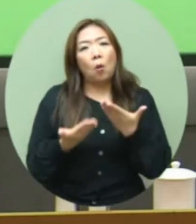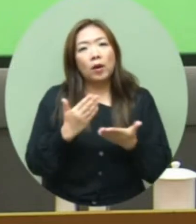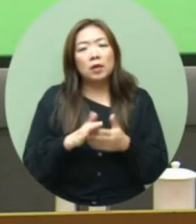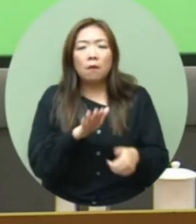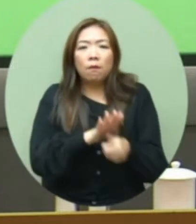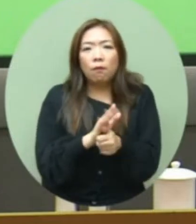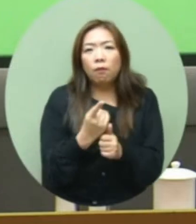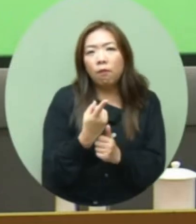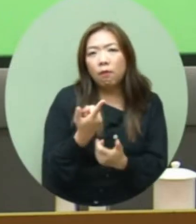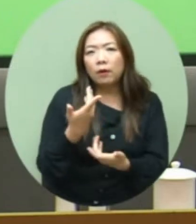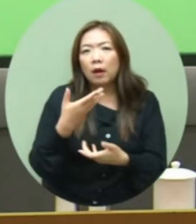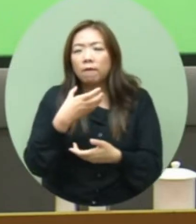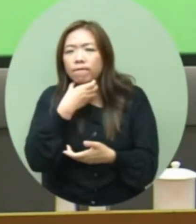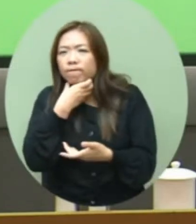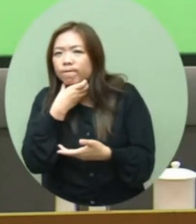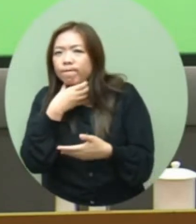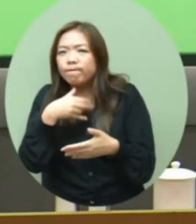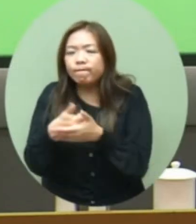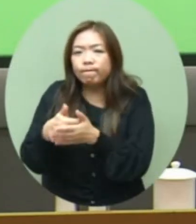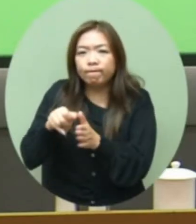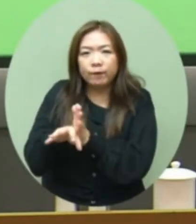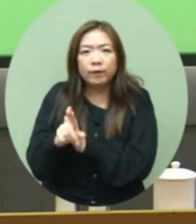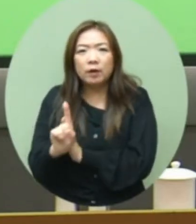there are pros and cons to everything.